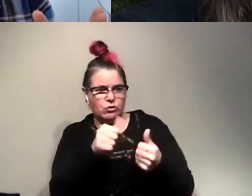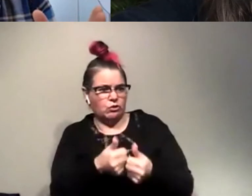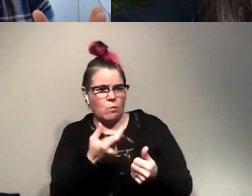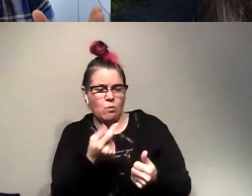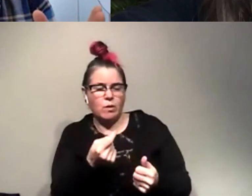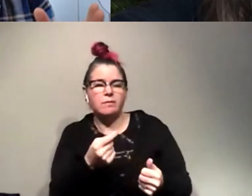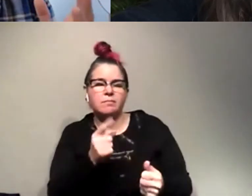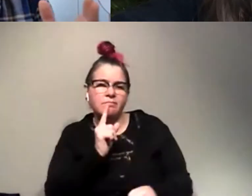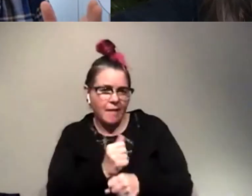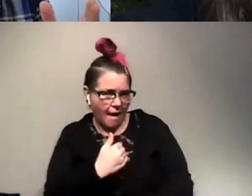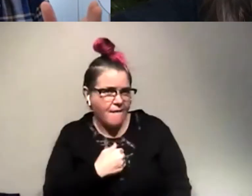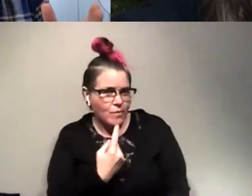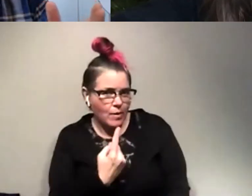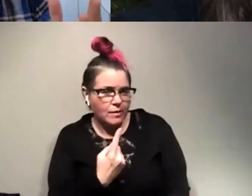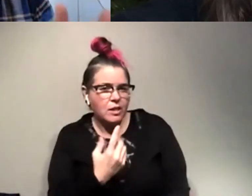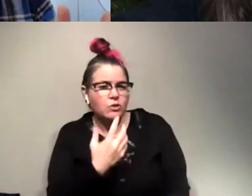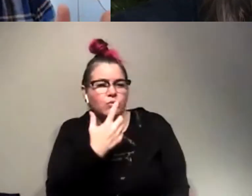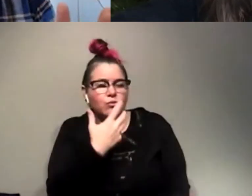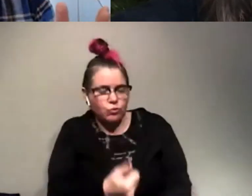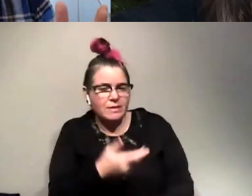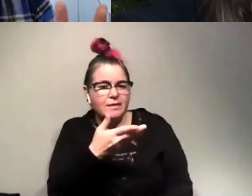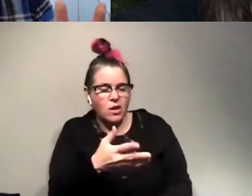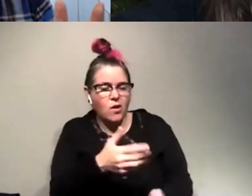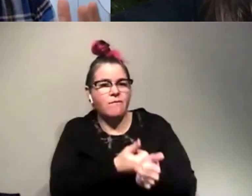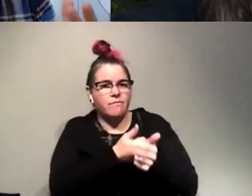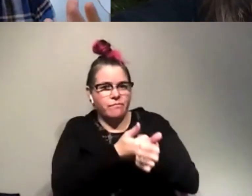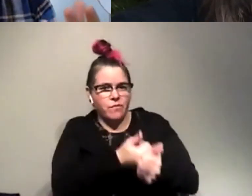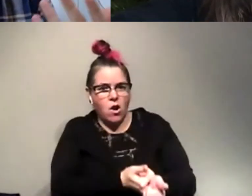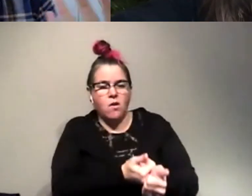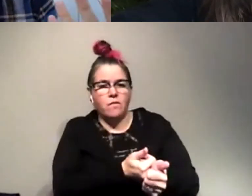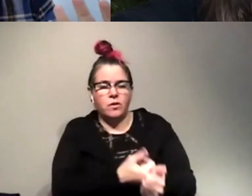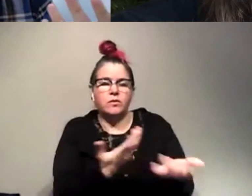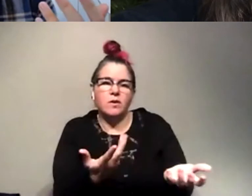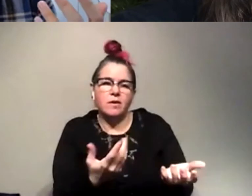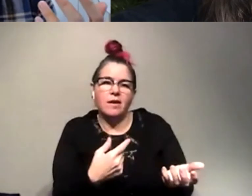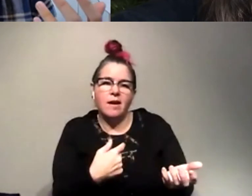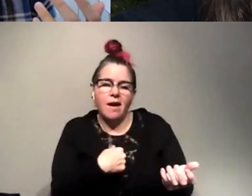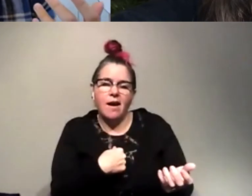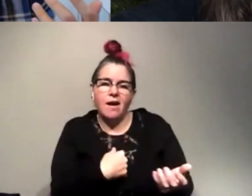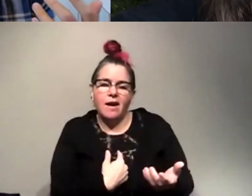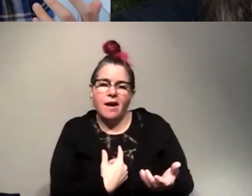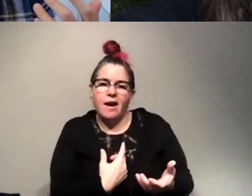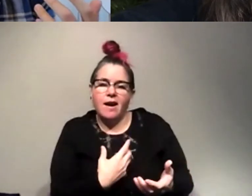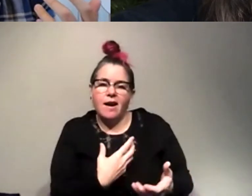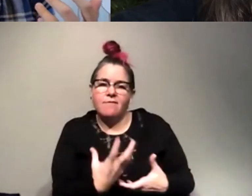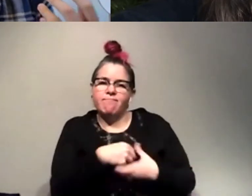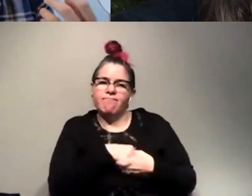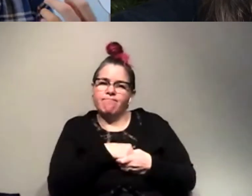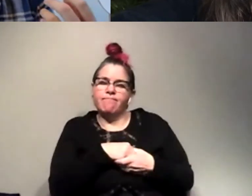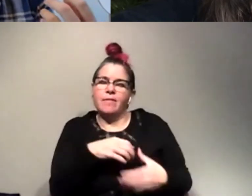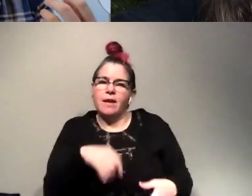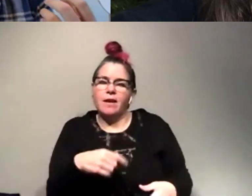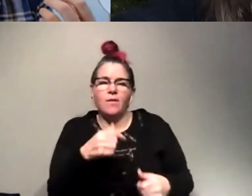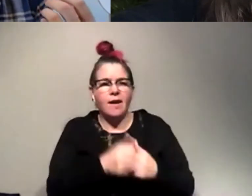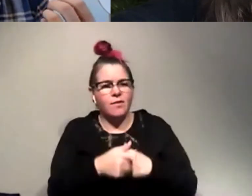shape, and trust that it exists and follow it. And I've sort of been taking this to heart, and just, every time I've